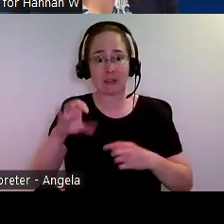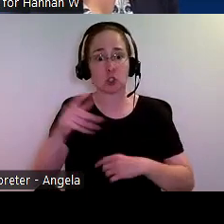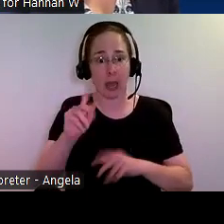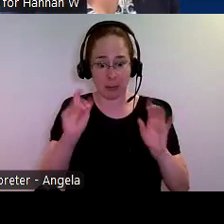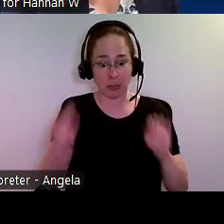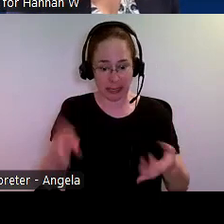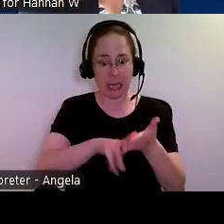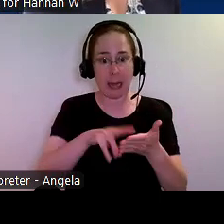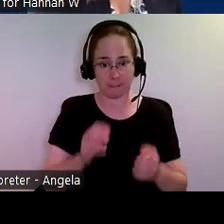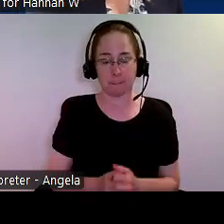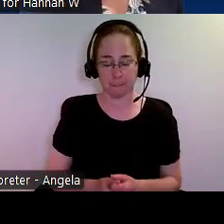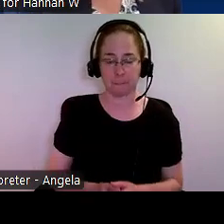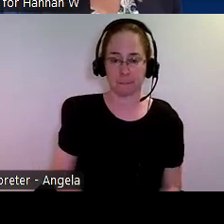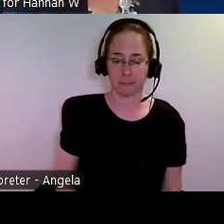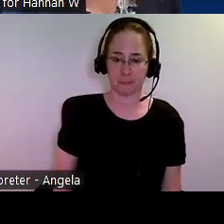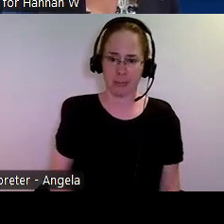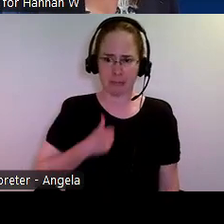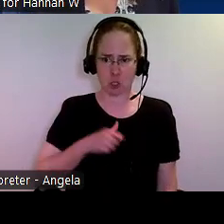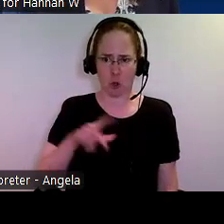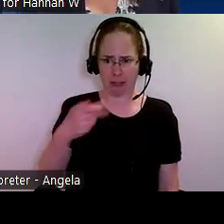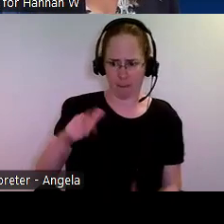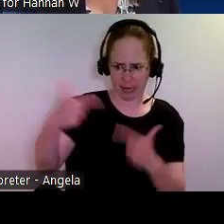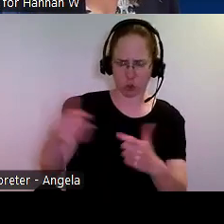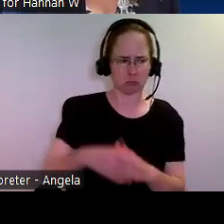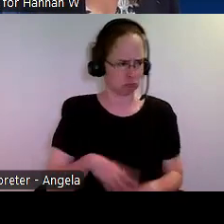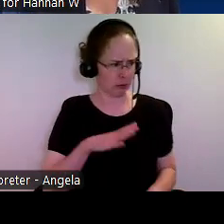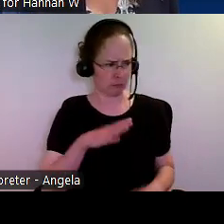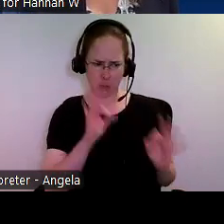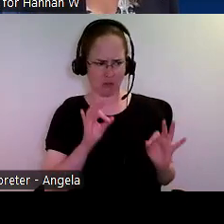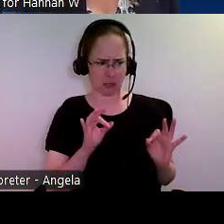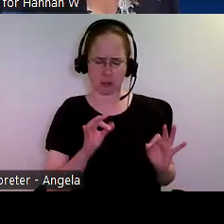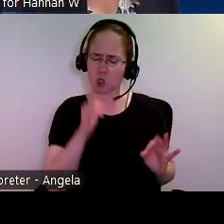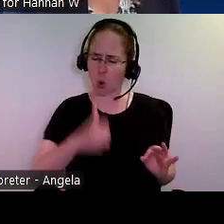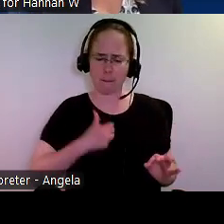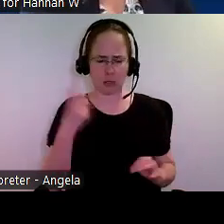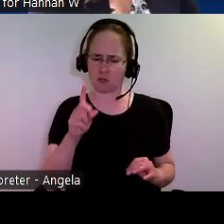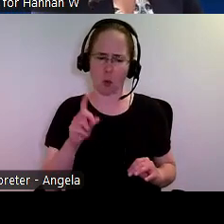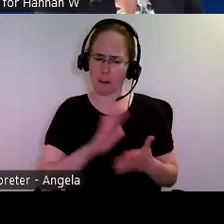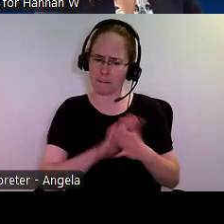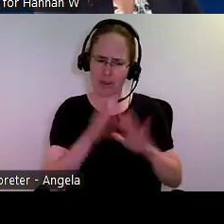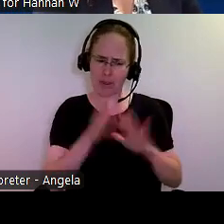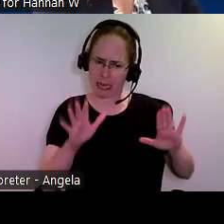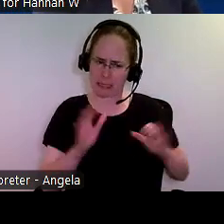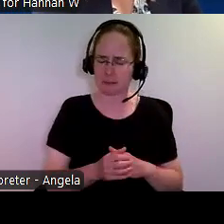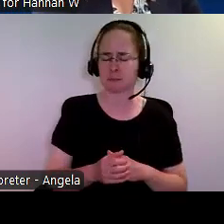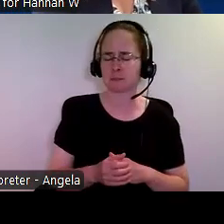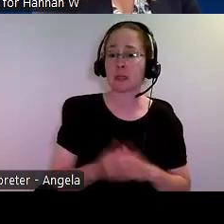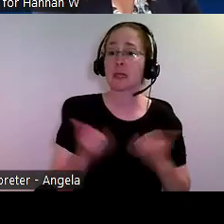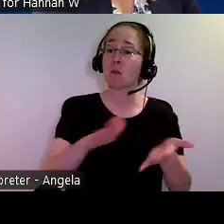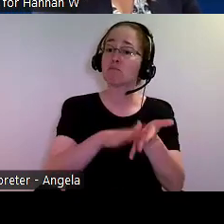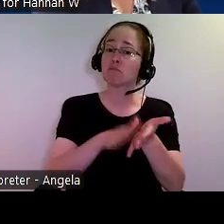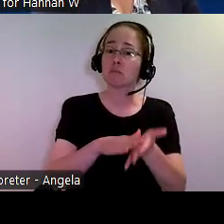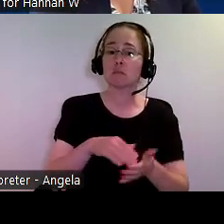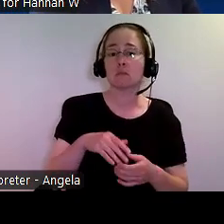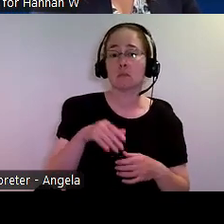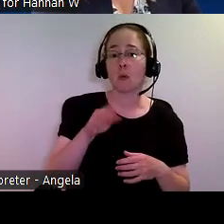up. Sorry, Awesome. Leah, back to you. No, you are perfect. Don't ever apologize for being fantastic. Want to give a shout out to Bree. Thank